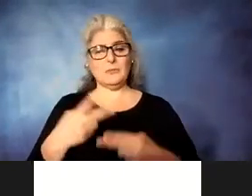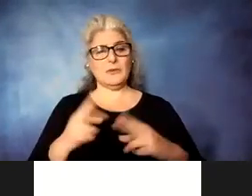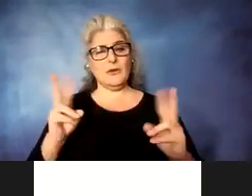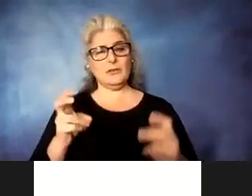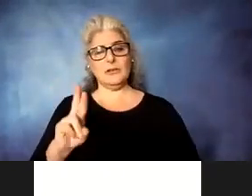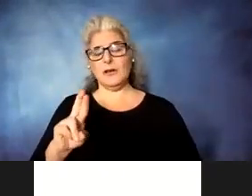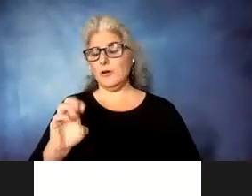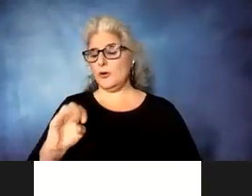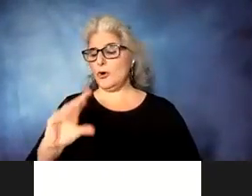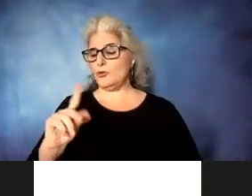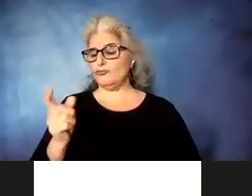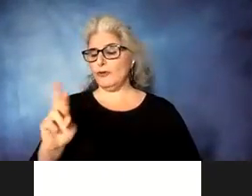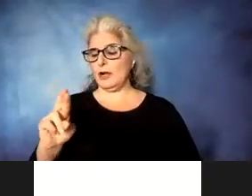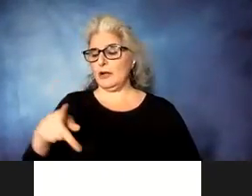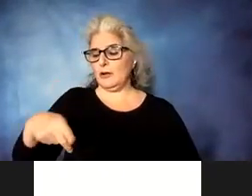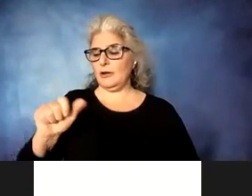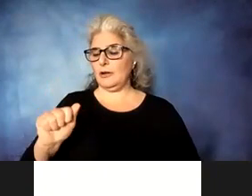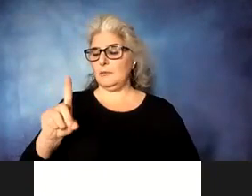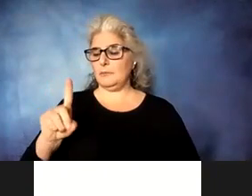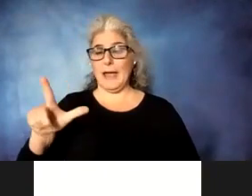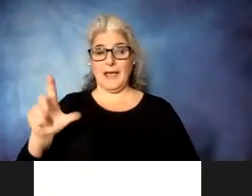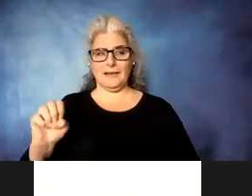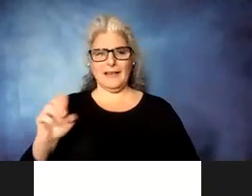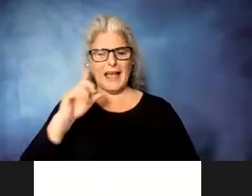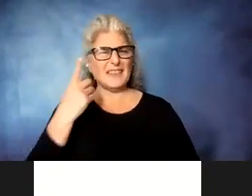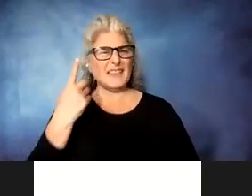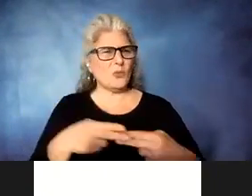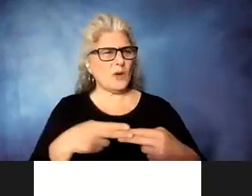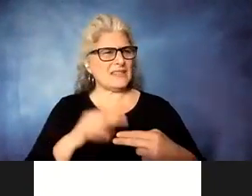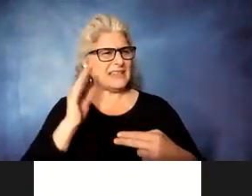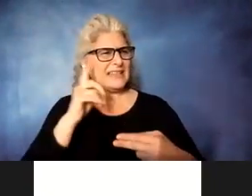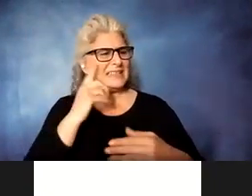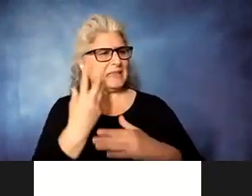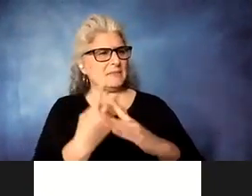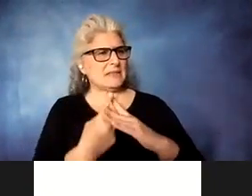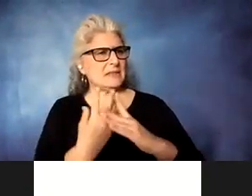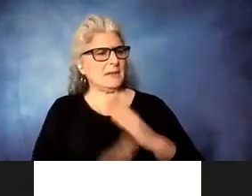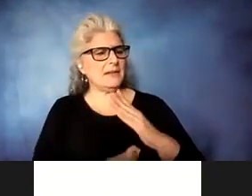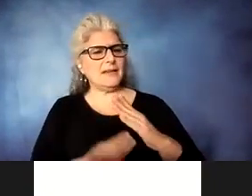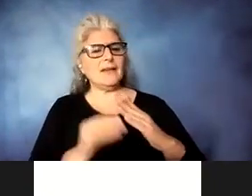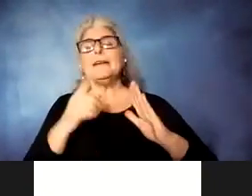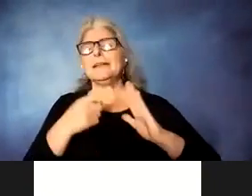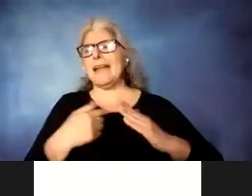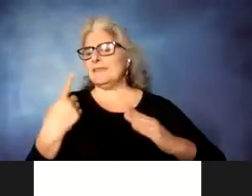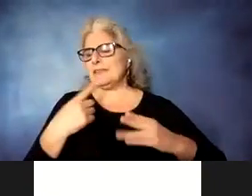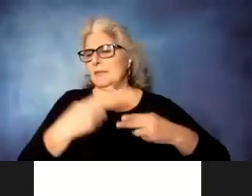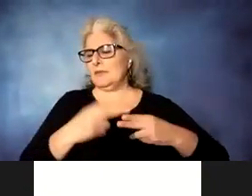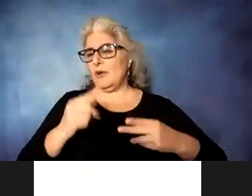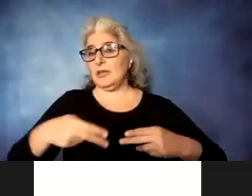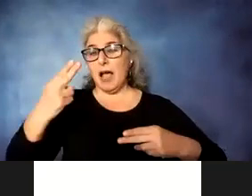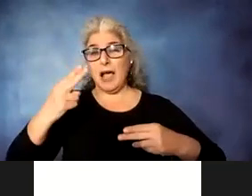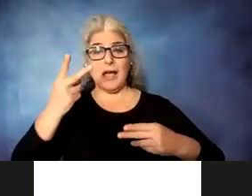was one slide that is missing here of the high contrast. There is a high contrast